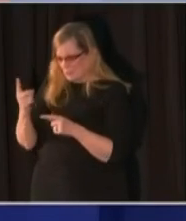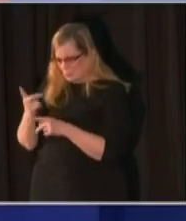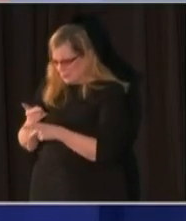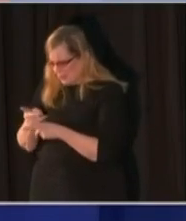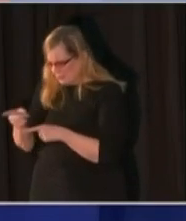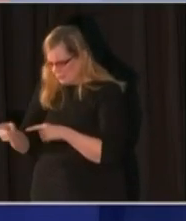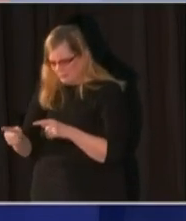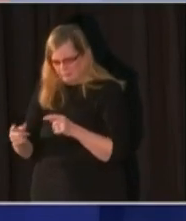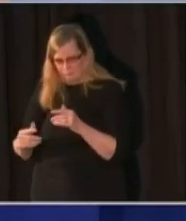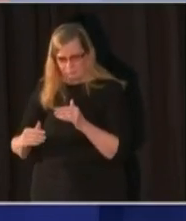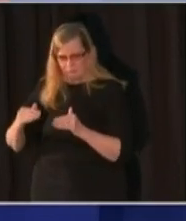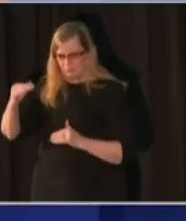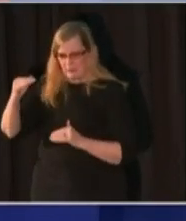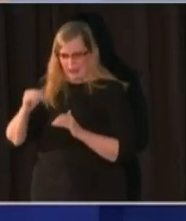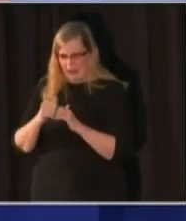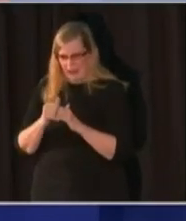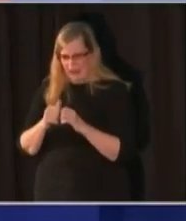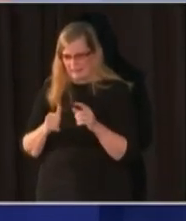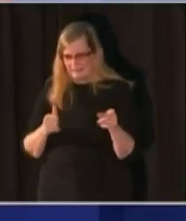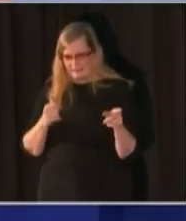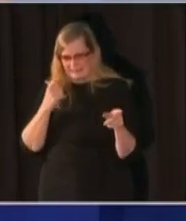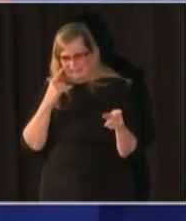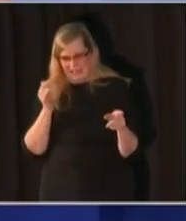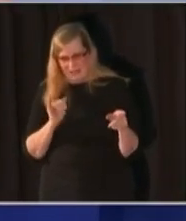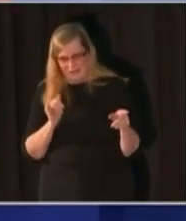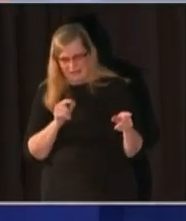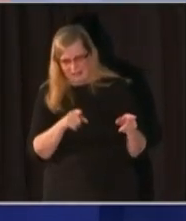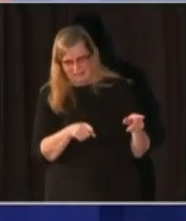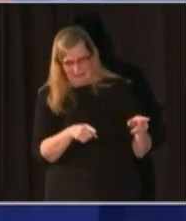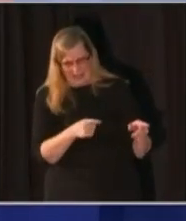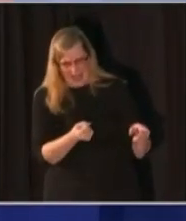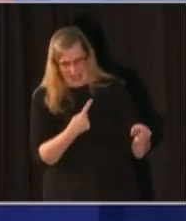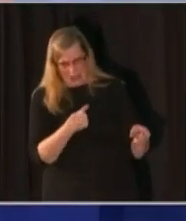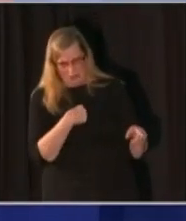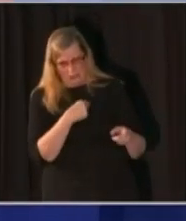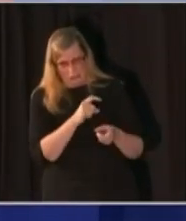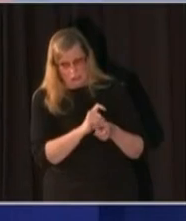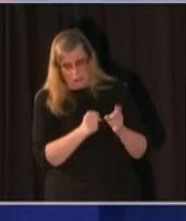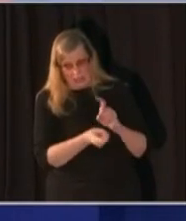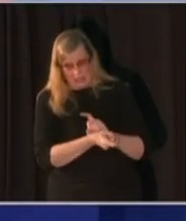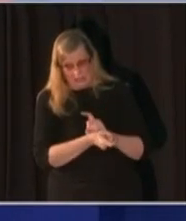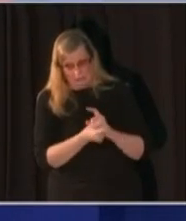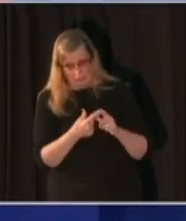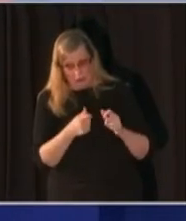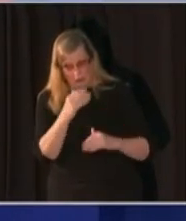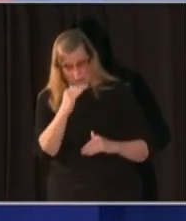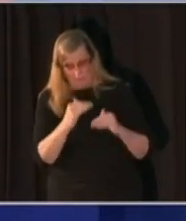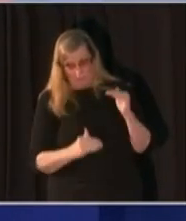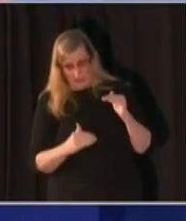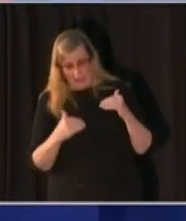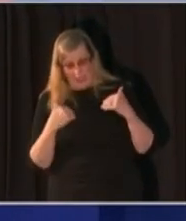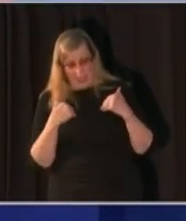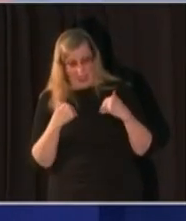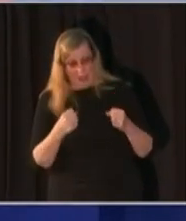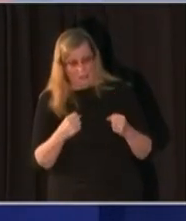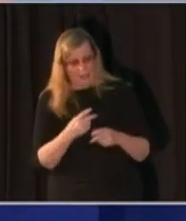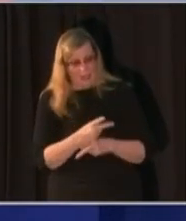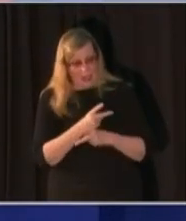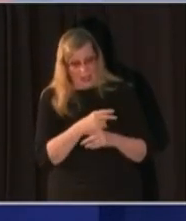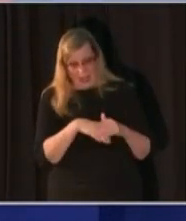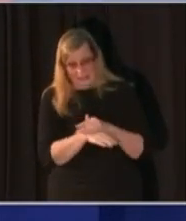Well, it sounds like your question is, how do we change the disparities in healthcare and improve